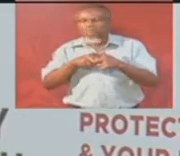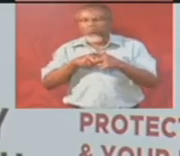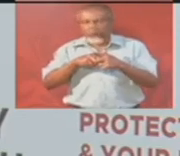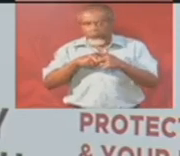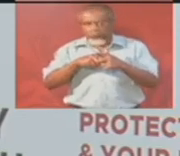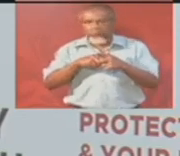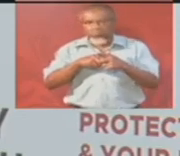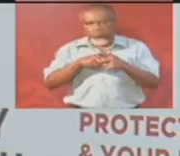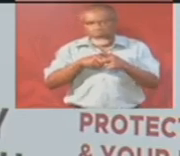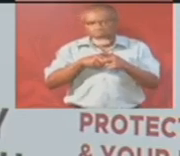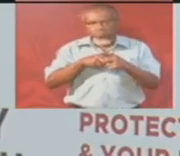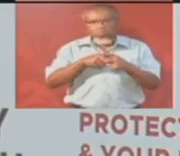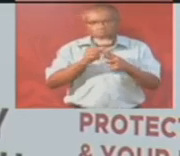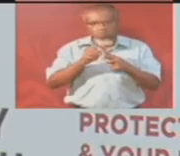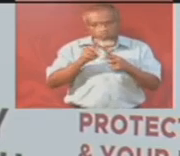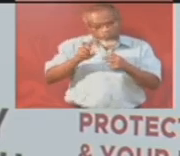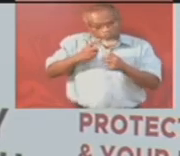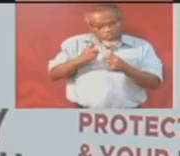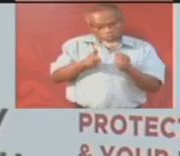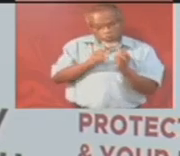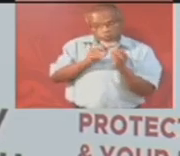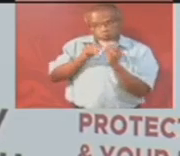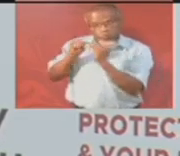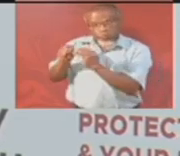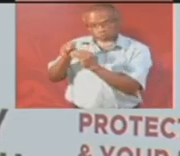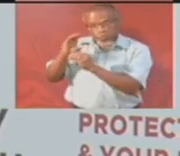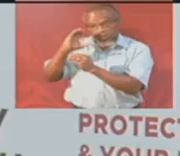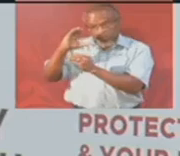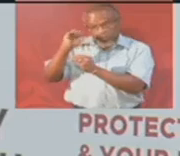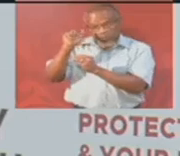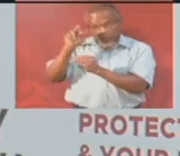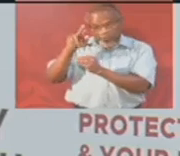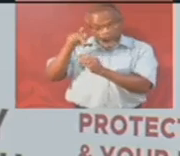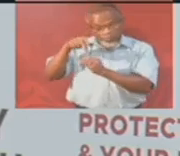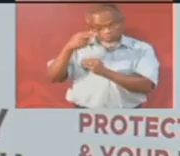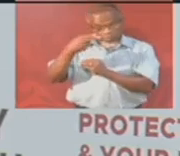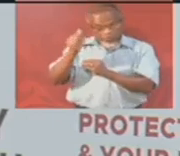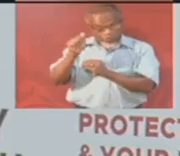course, UV does the sequence for us. So that is with regards to your first question, how we do it.